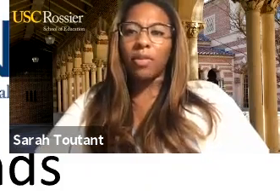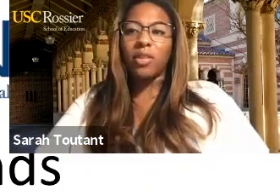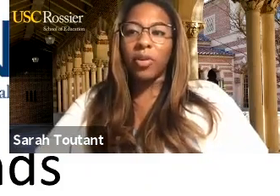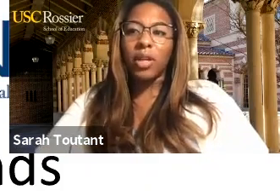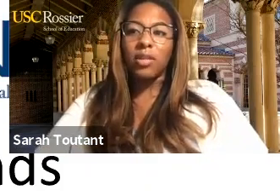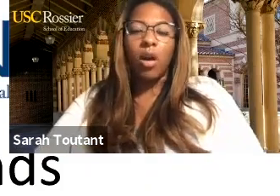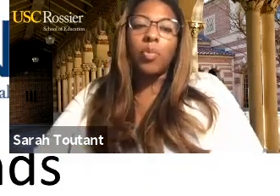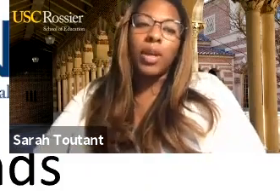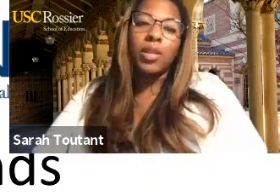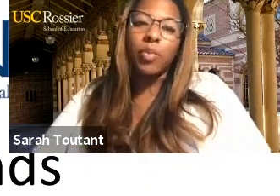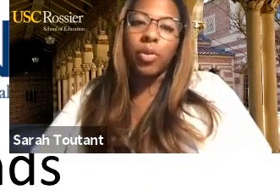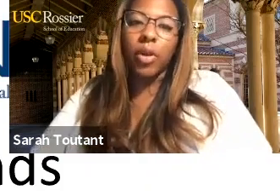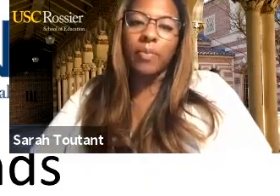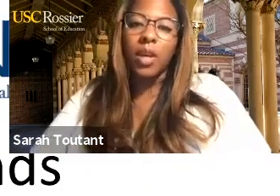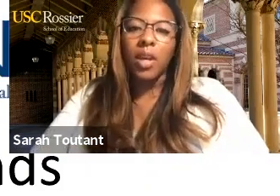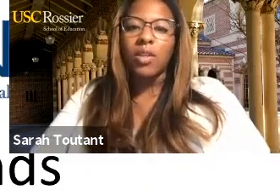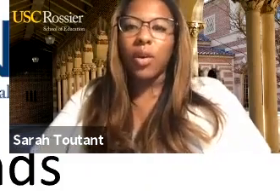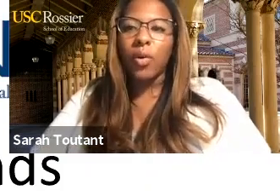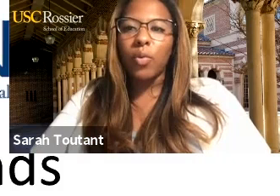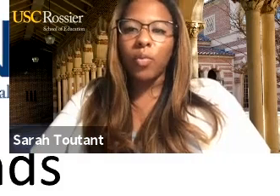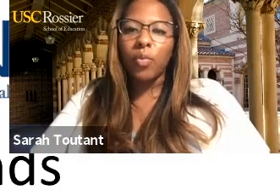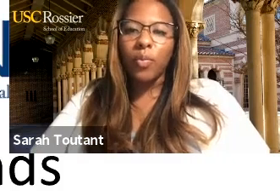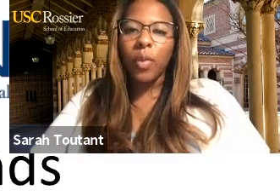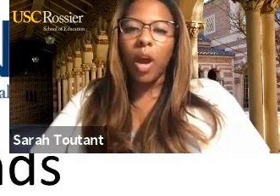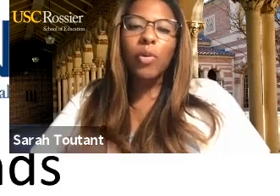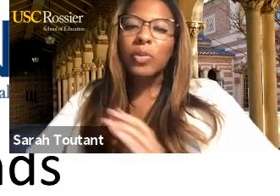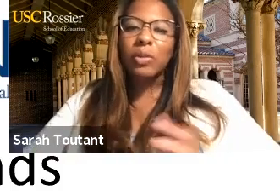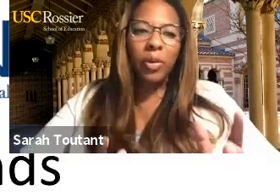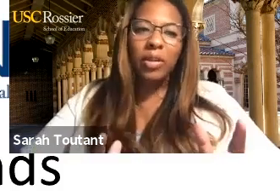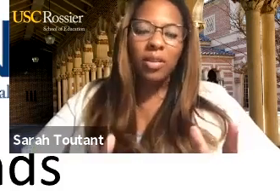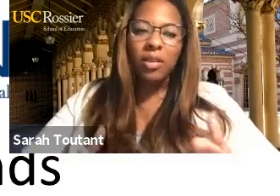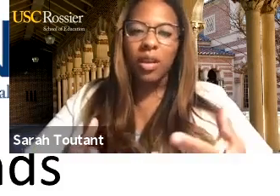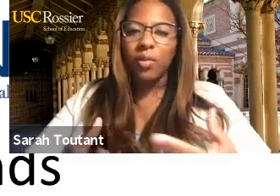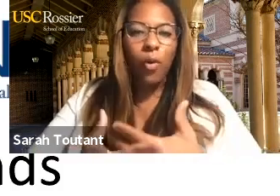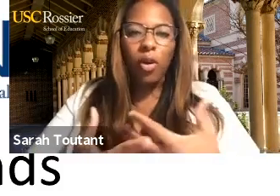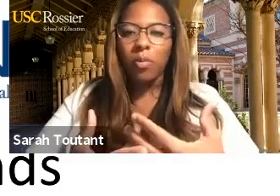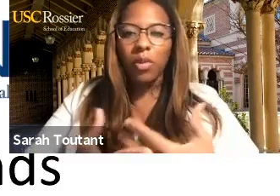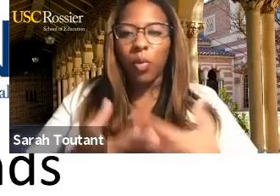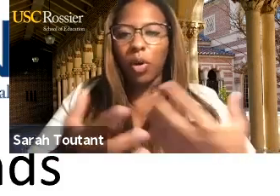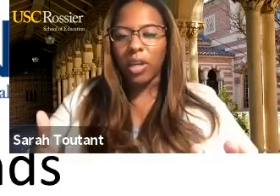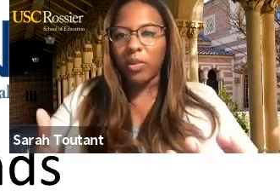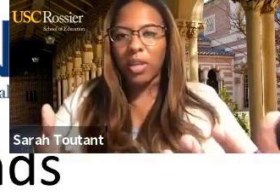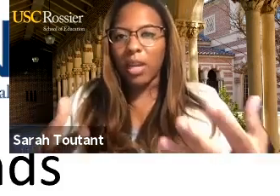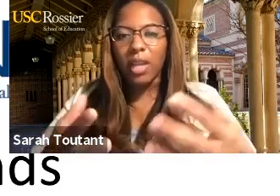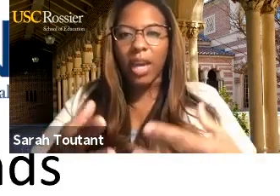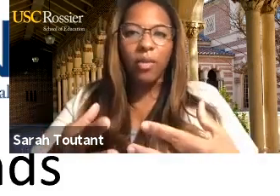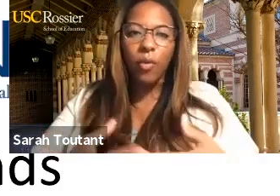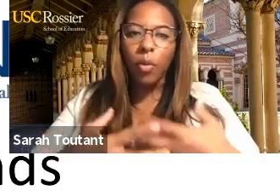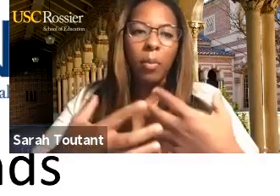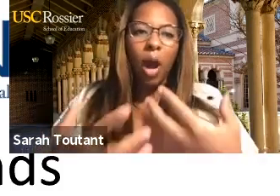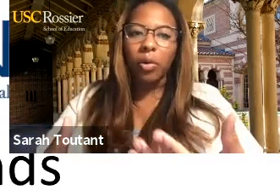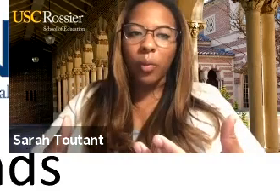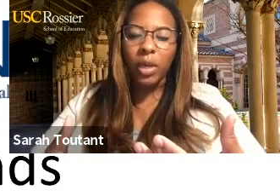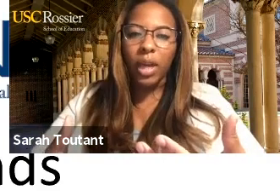have experienced our PhD program. So our personal experiences inform the work that you're seeing. They